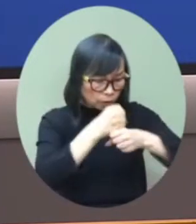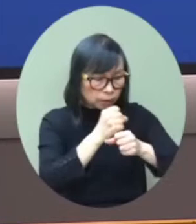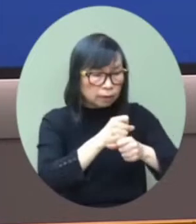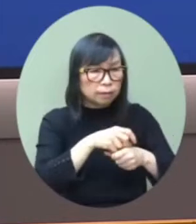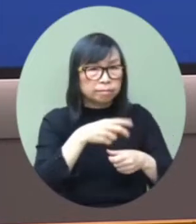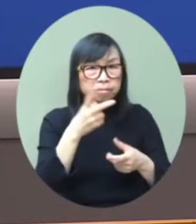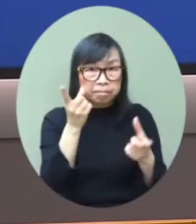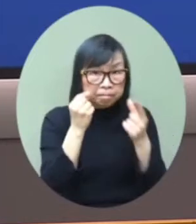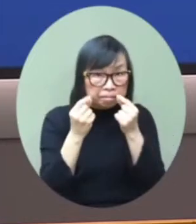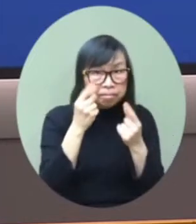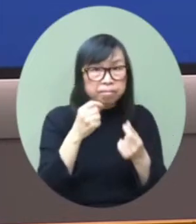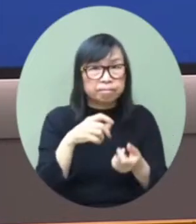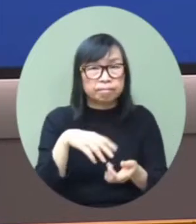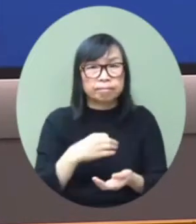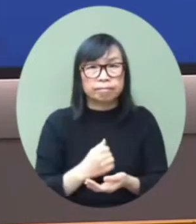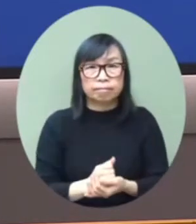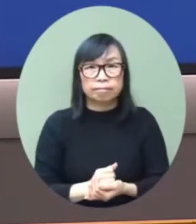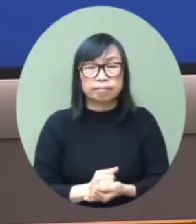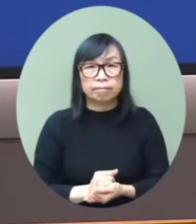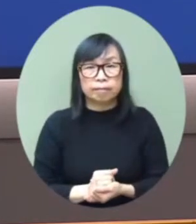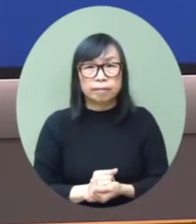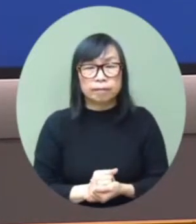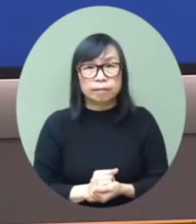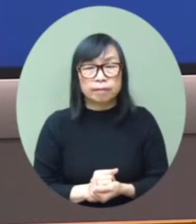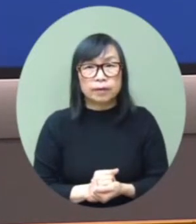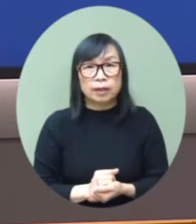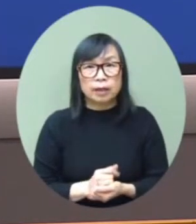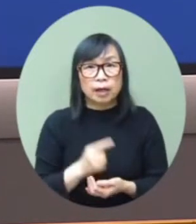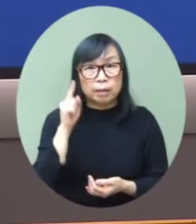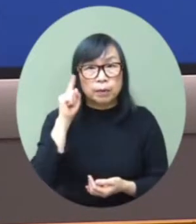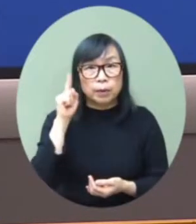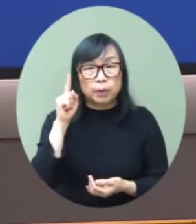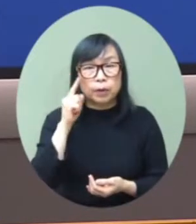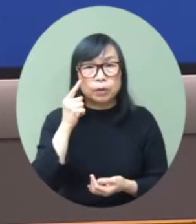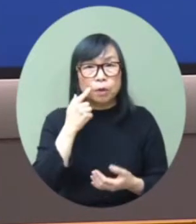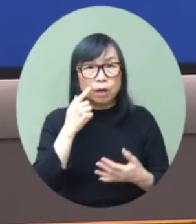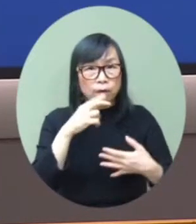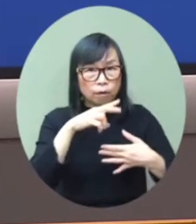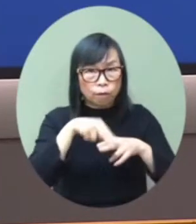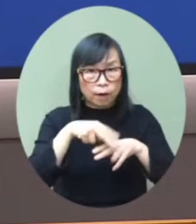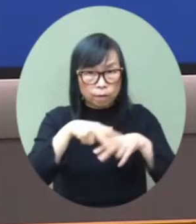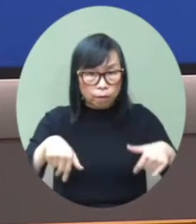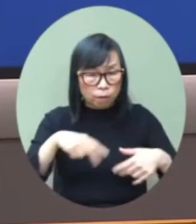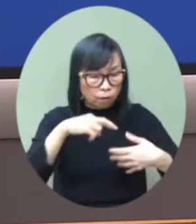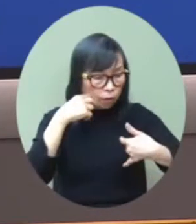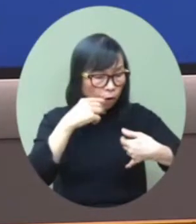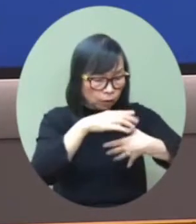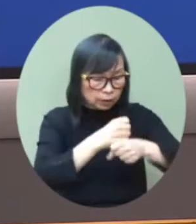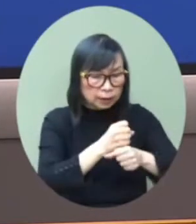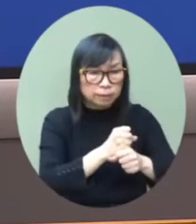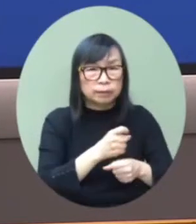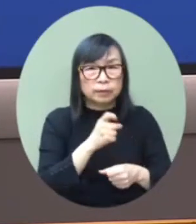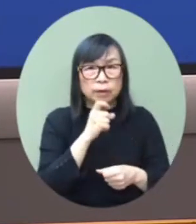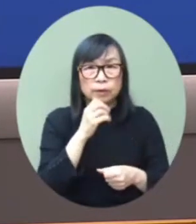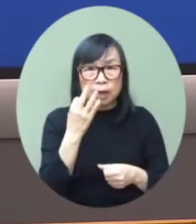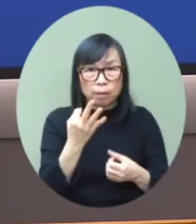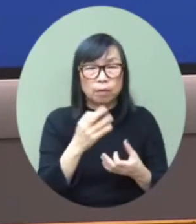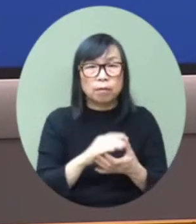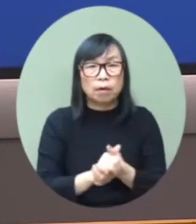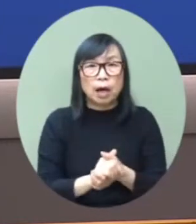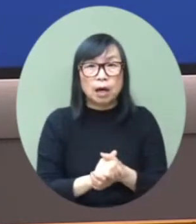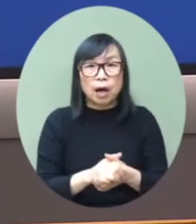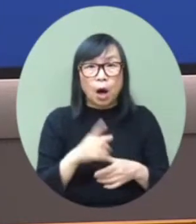The experience is of high reference value for future actions. In each